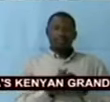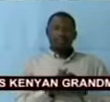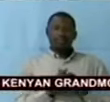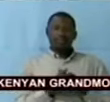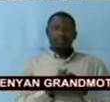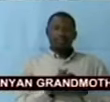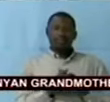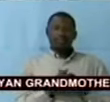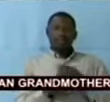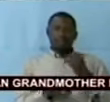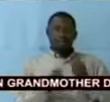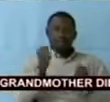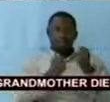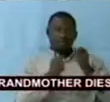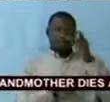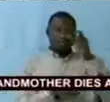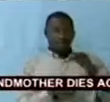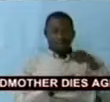was a driver inside,